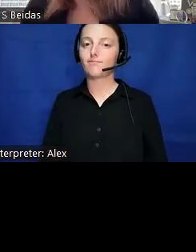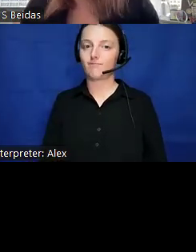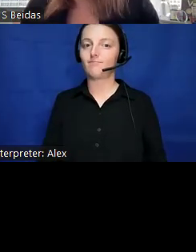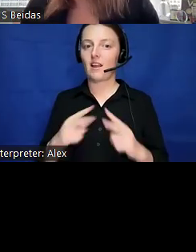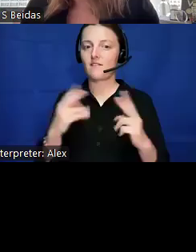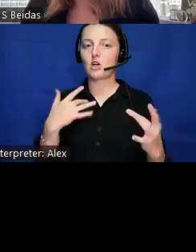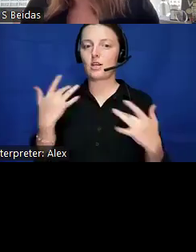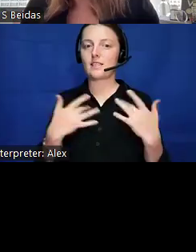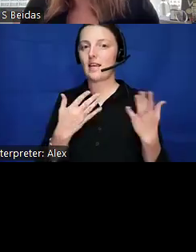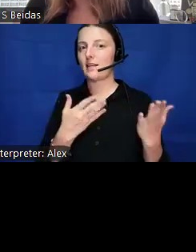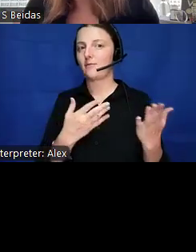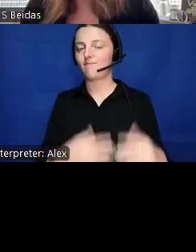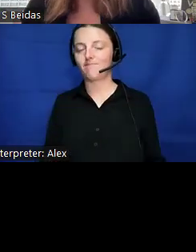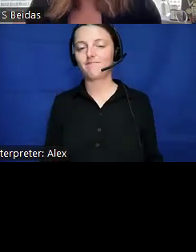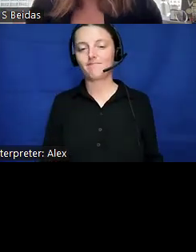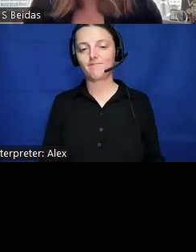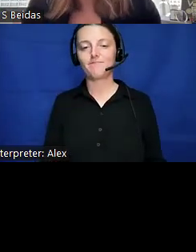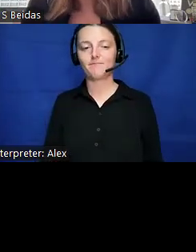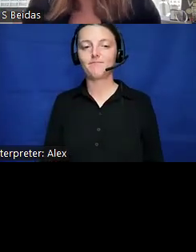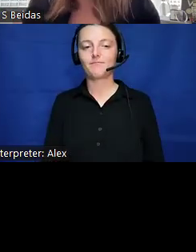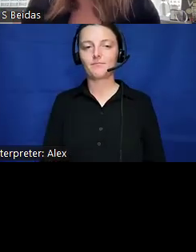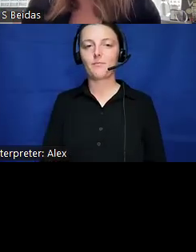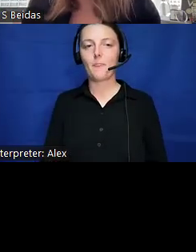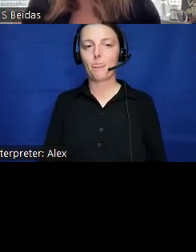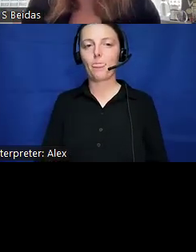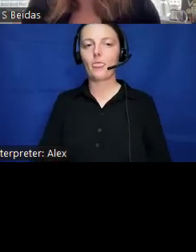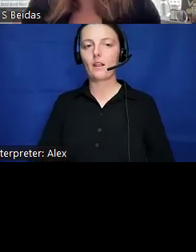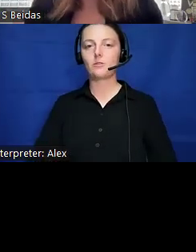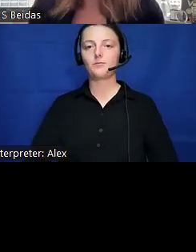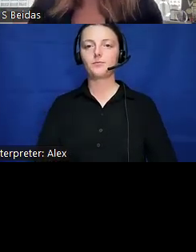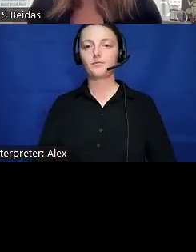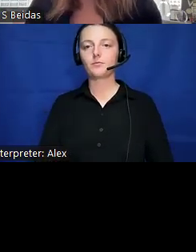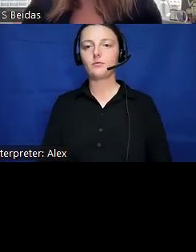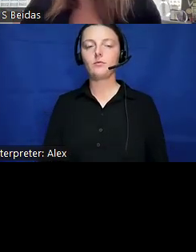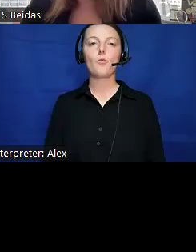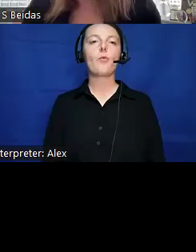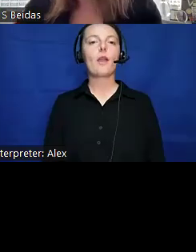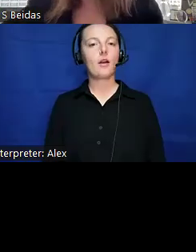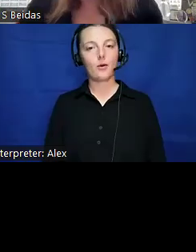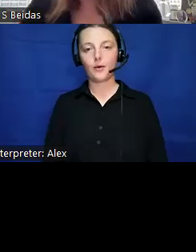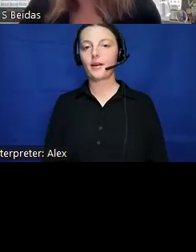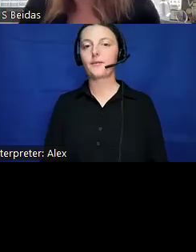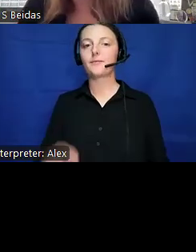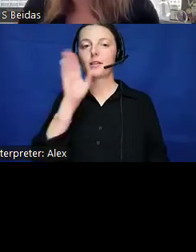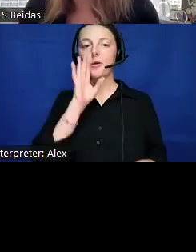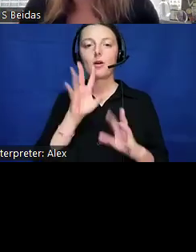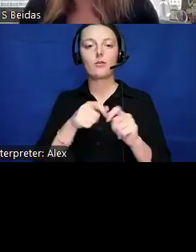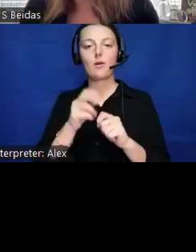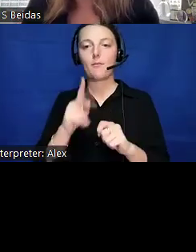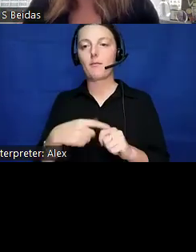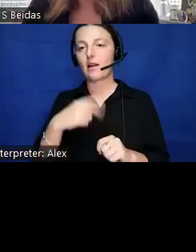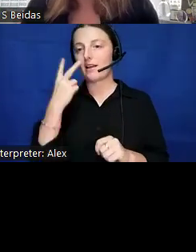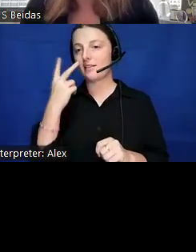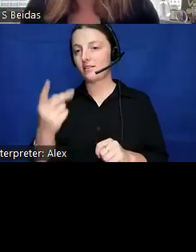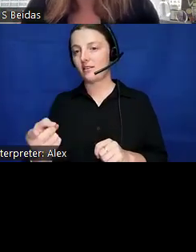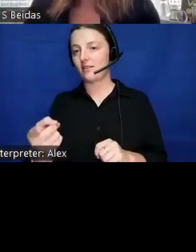kind of about the next stages of this work. All right, I'm going to bring us home. And I see something in the chat, but I'm going to ignore it because